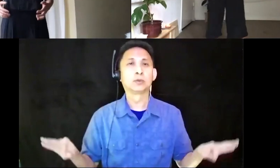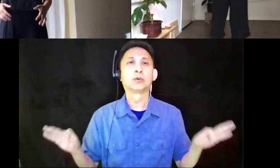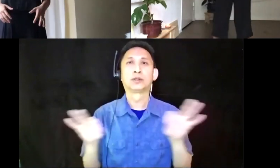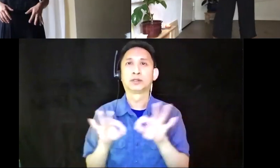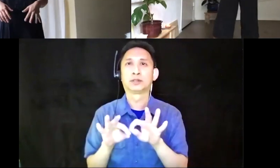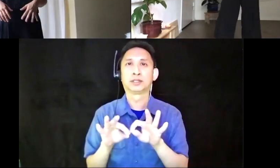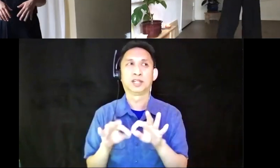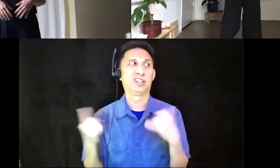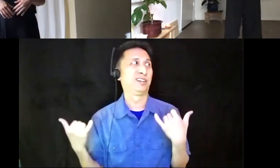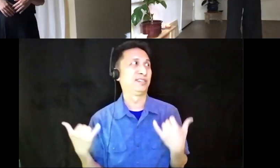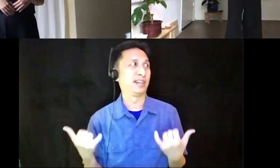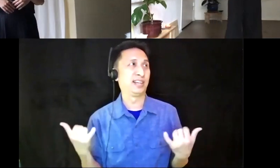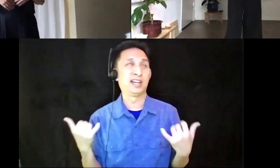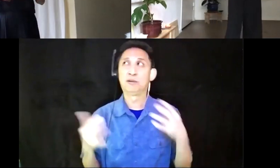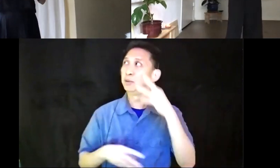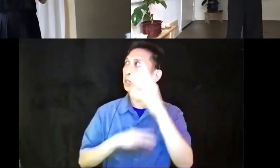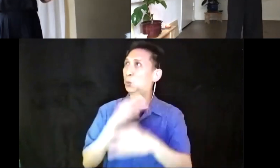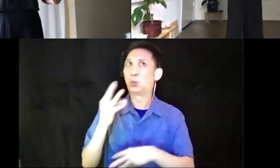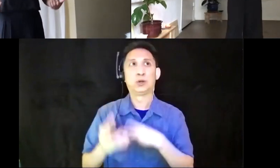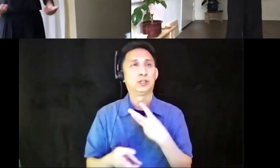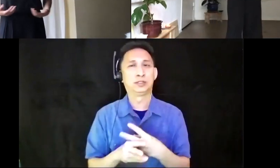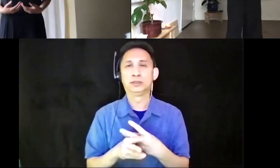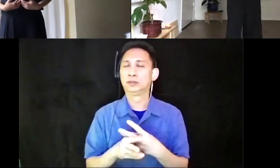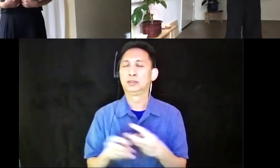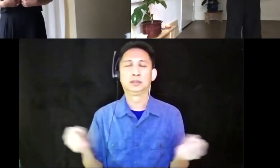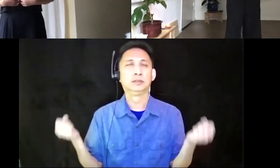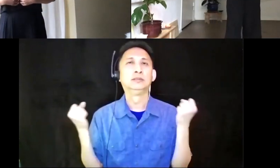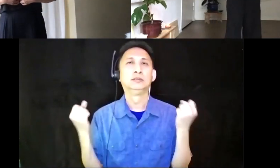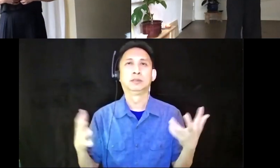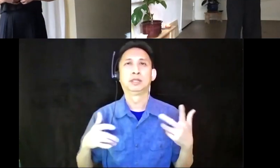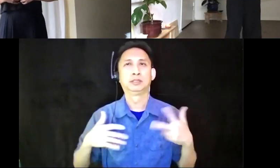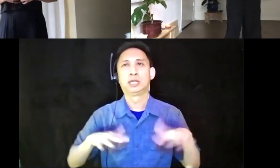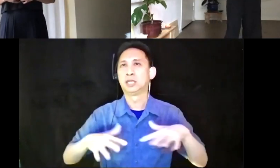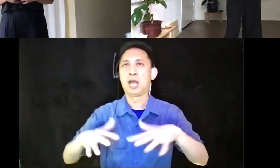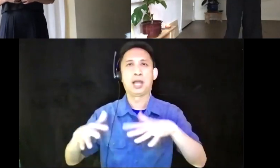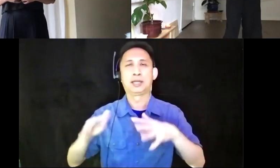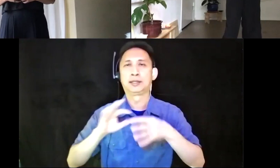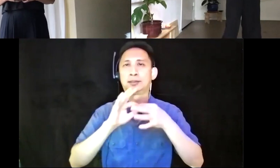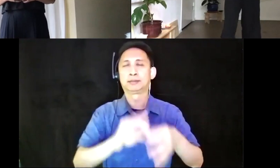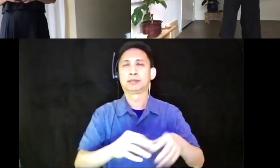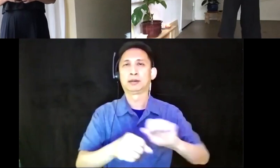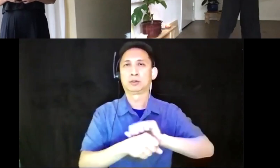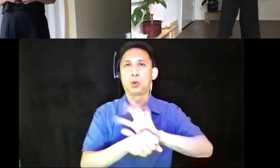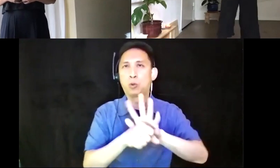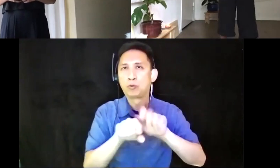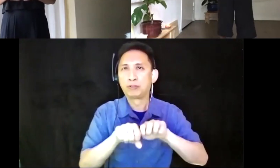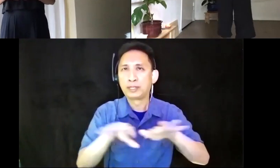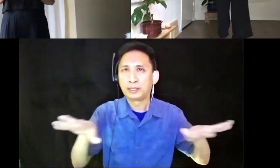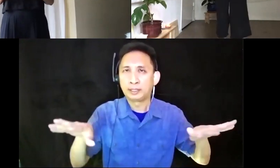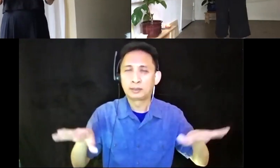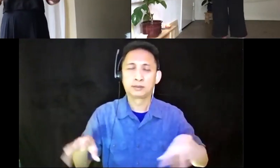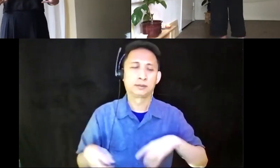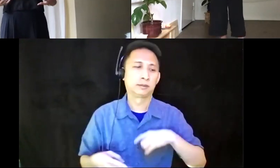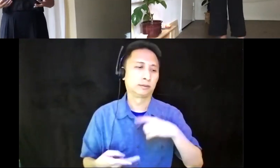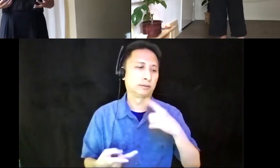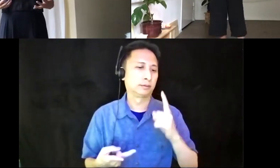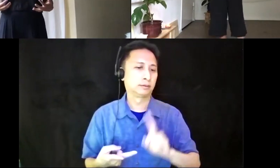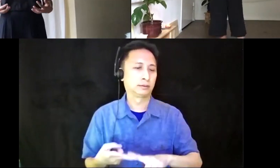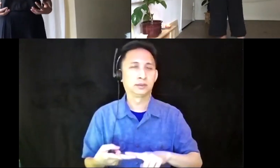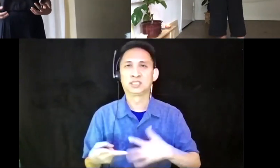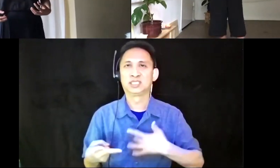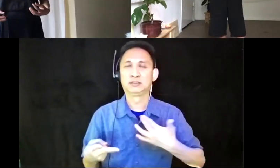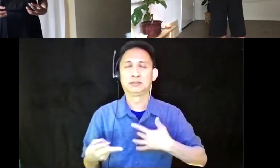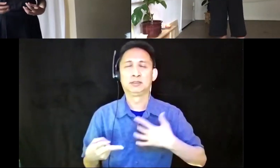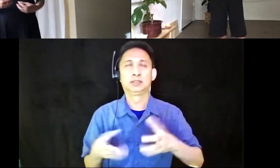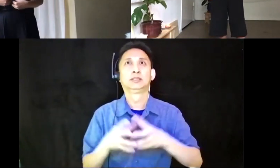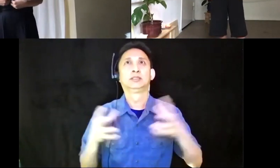with so much anxiety around COVID and also a lot of just really intense environments, you